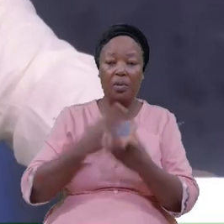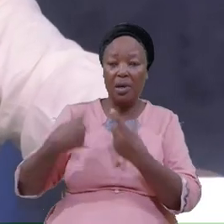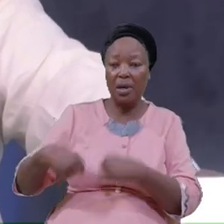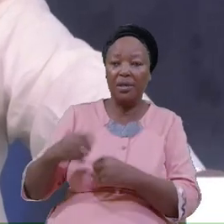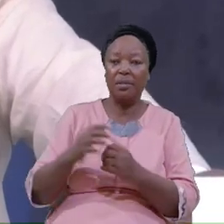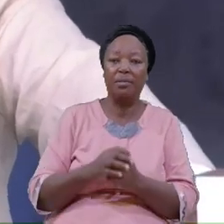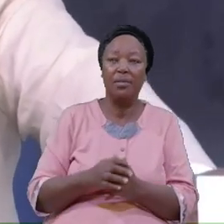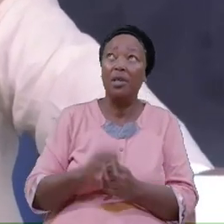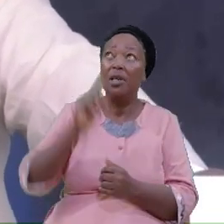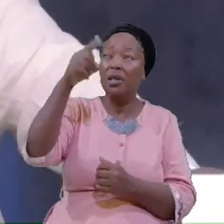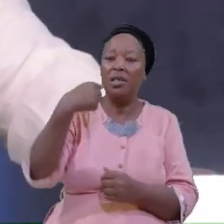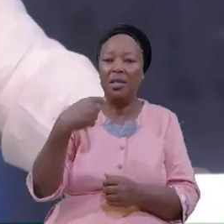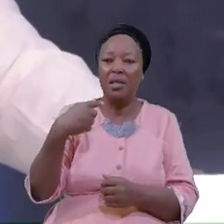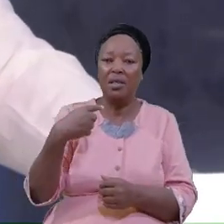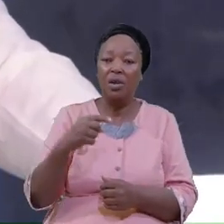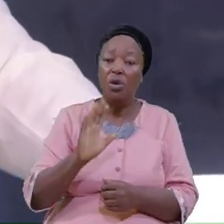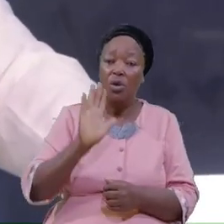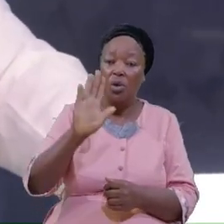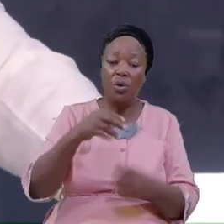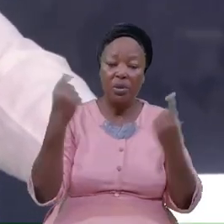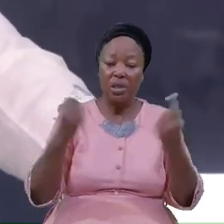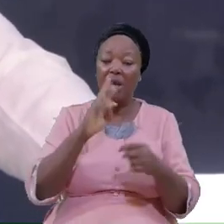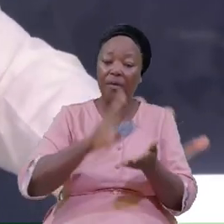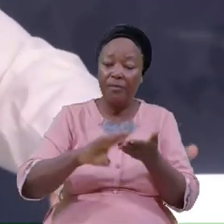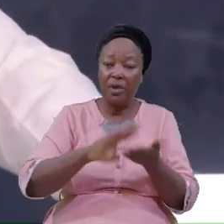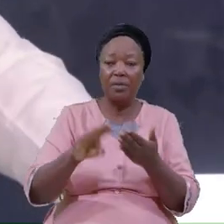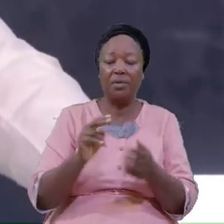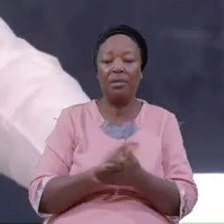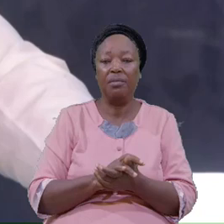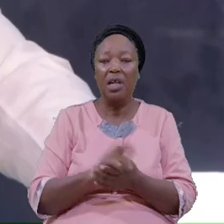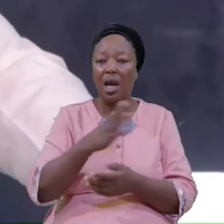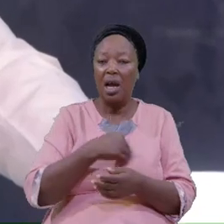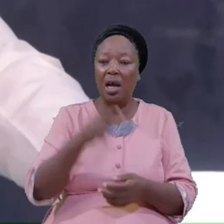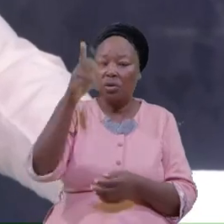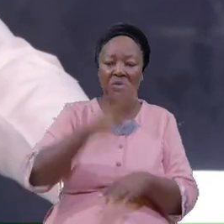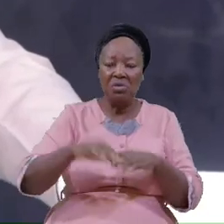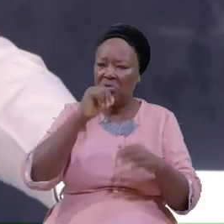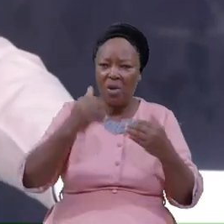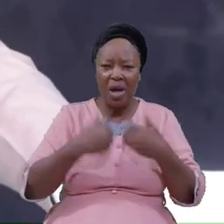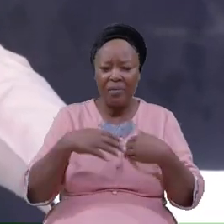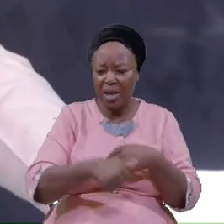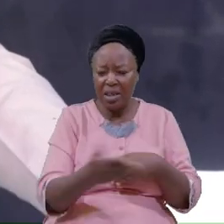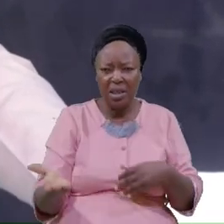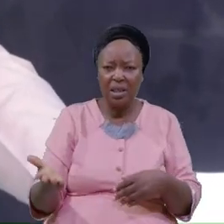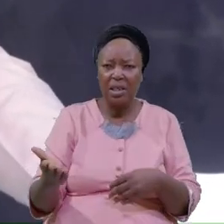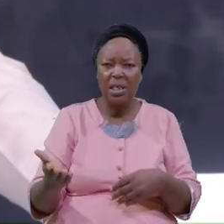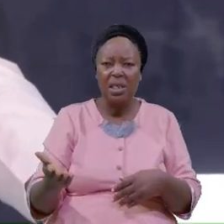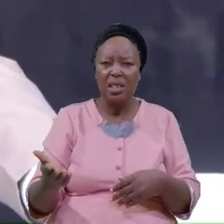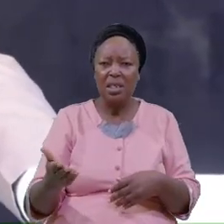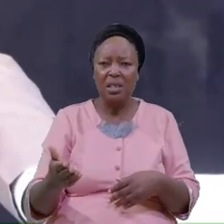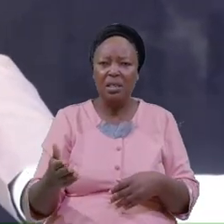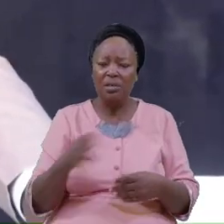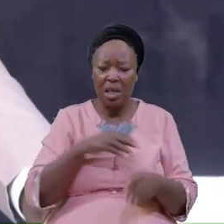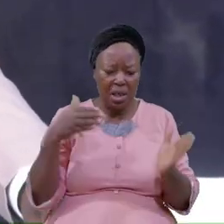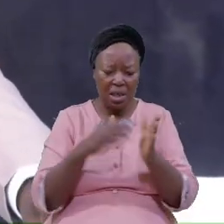says, your sins are forgiven. Il dit que vos péchés sont pardonnés. And God doesn't have anything against us anymore. Et Dieu n'a plus rien contre